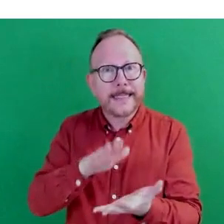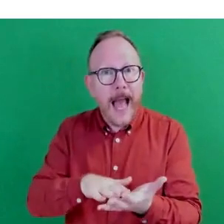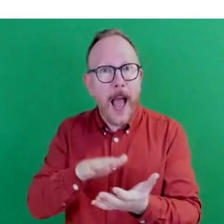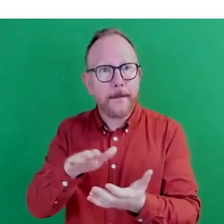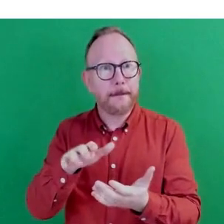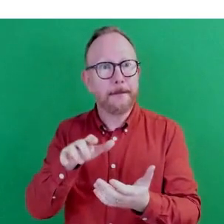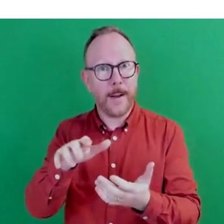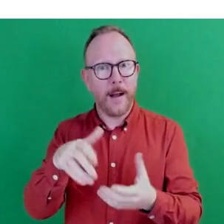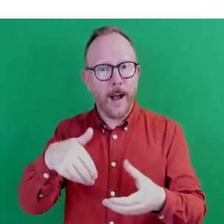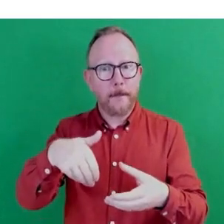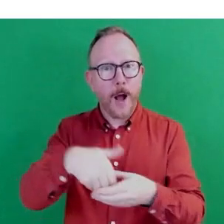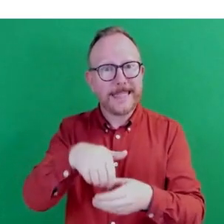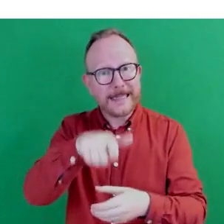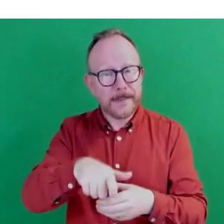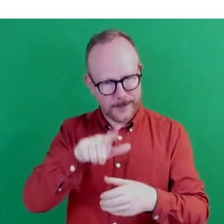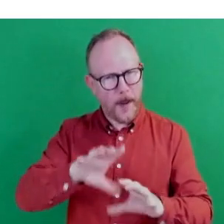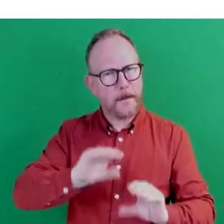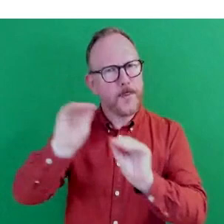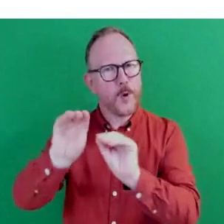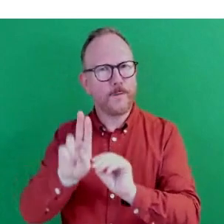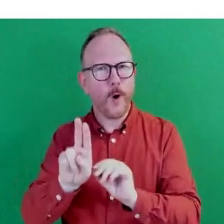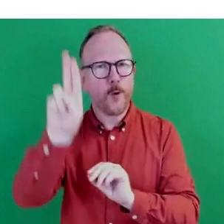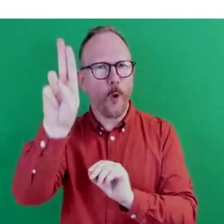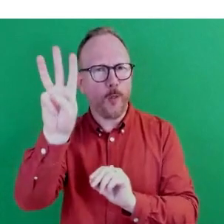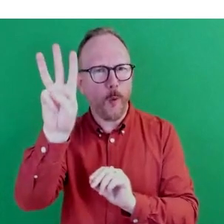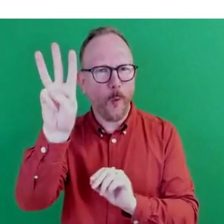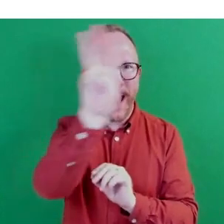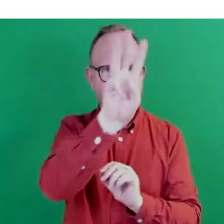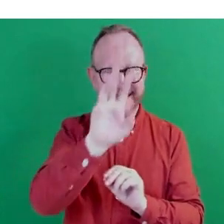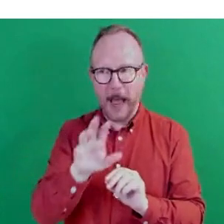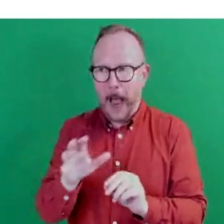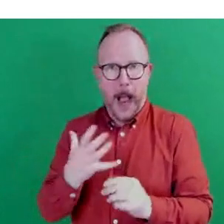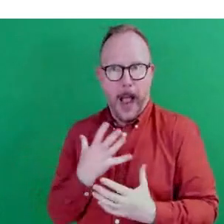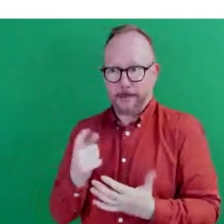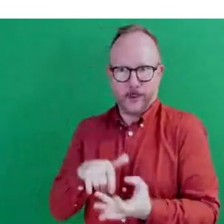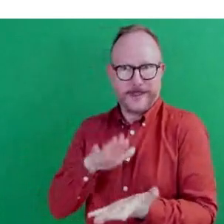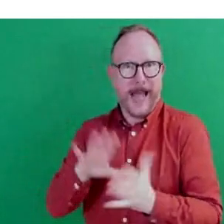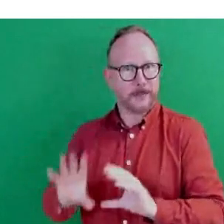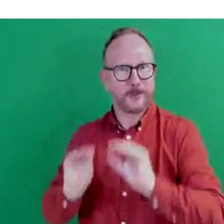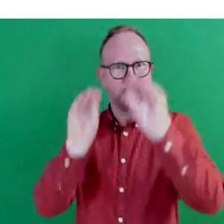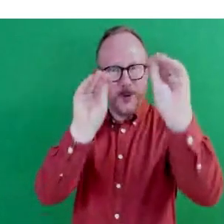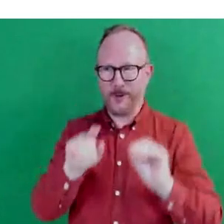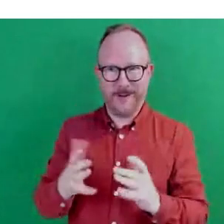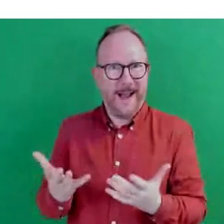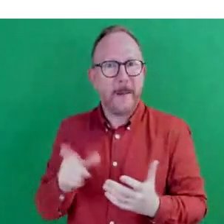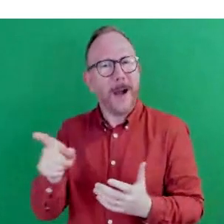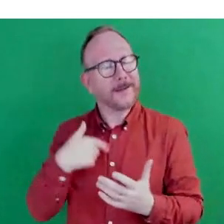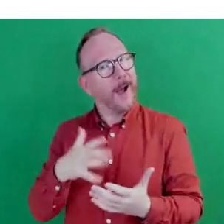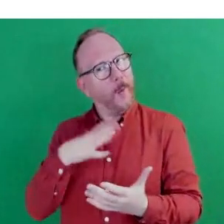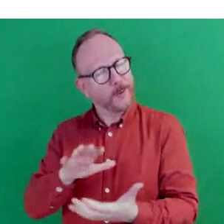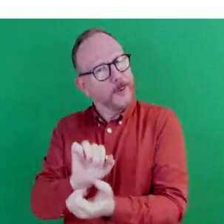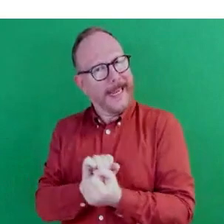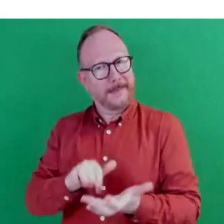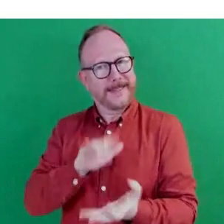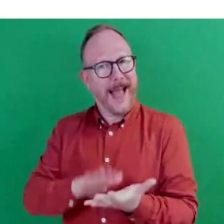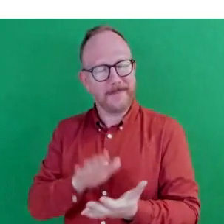and I'm afraid the answer to that is no. Not that I wish to control Sam's freedom of movement, but I think we're very happy that we've got such fantastic colleagues